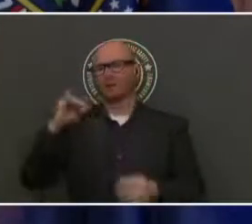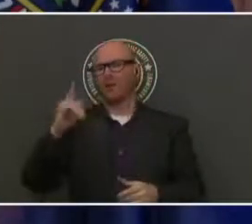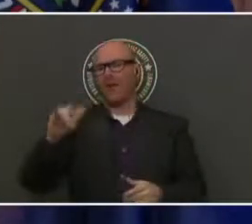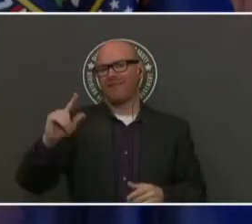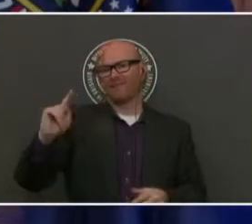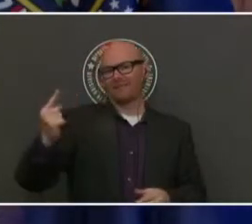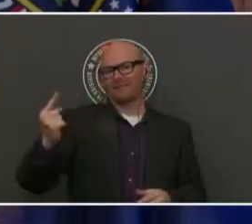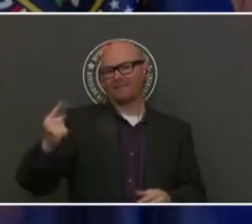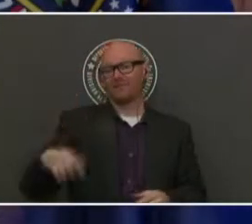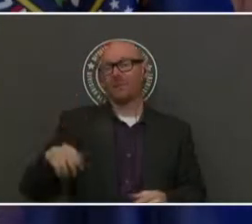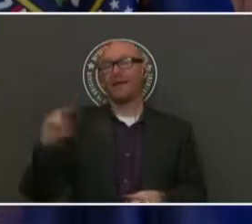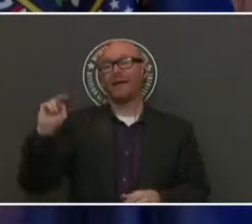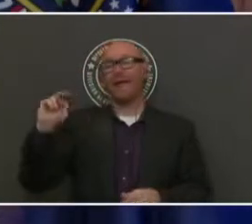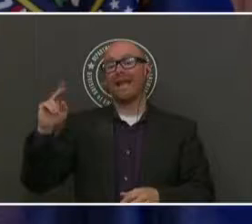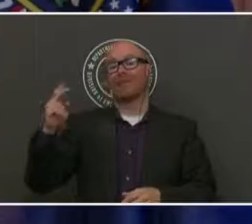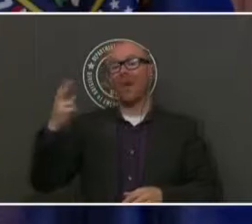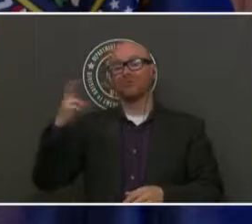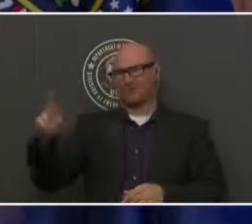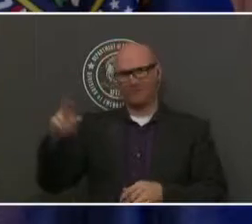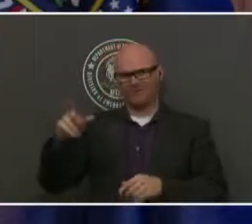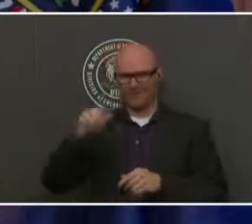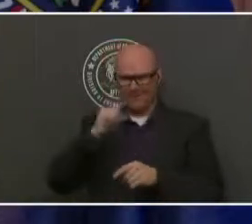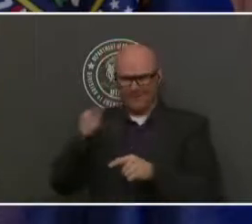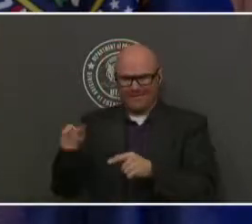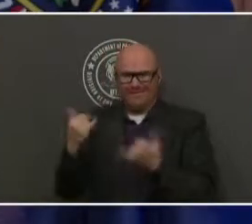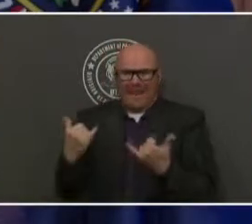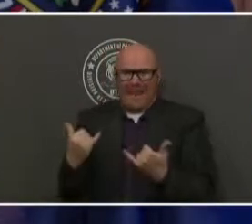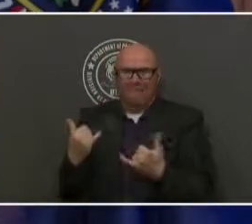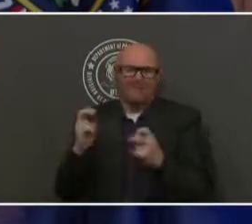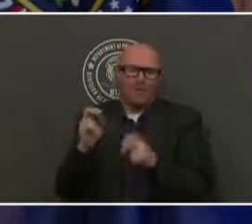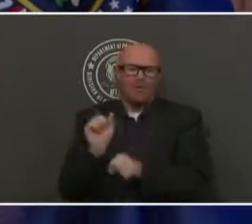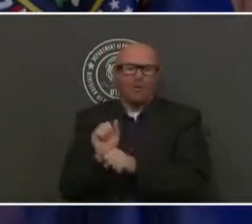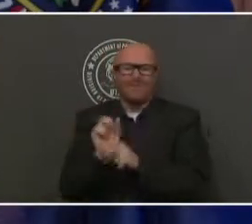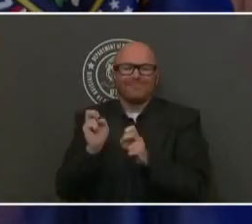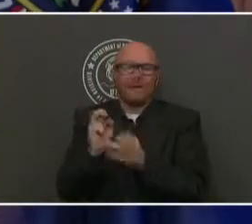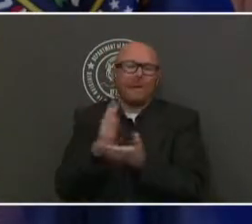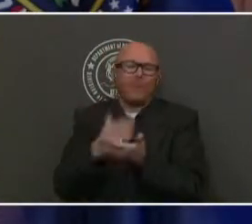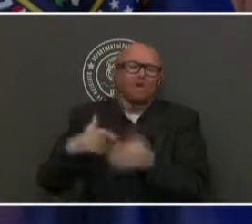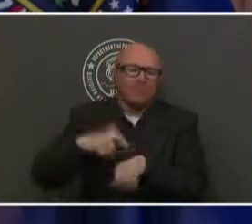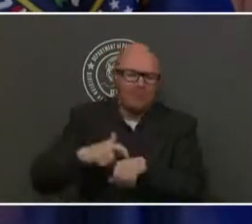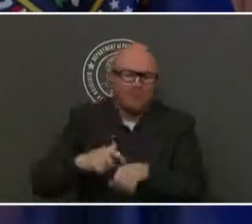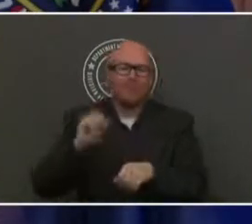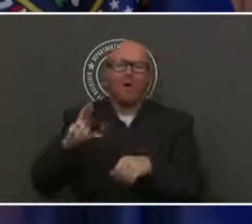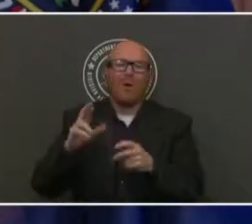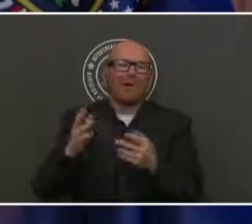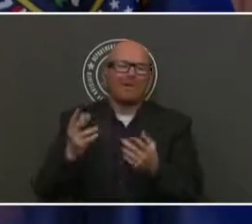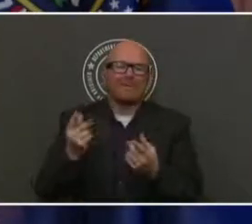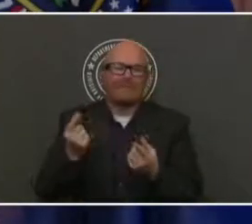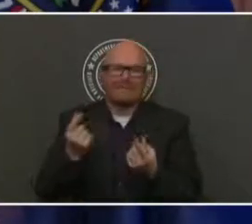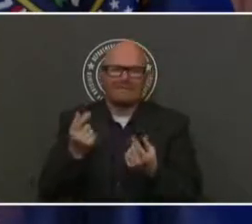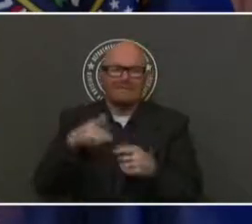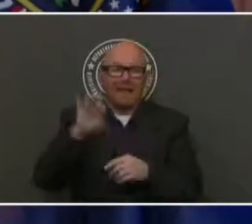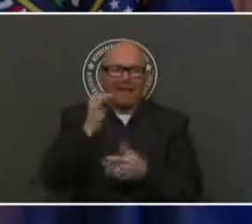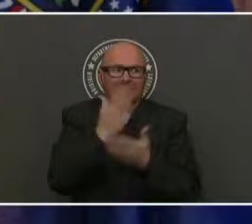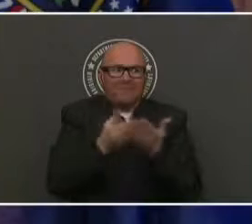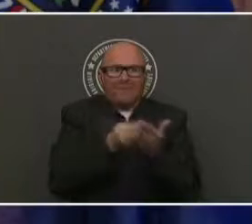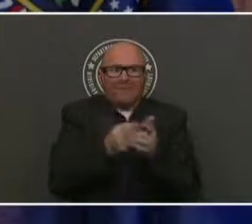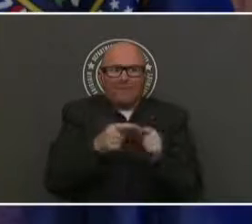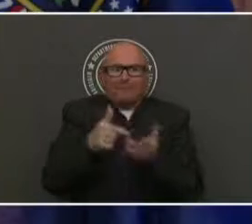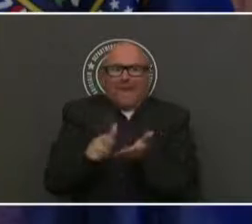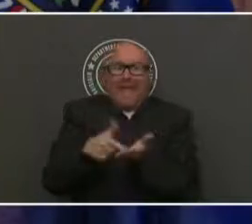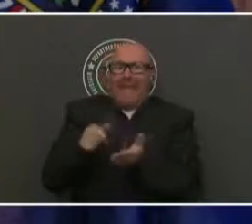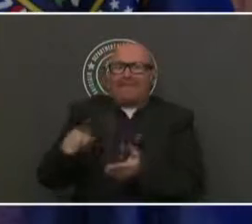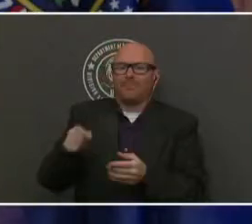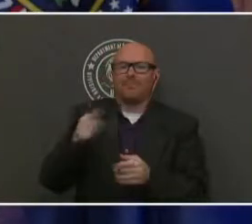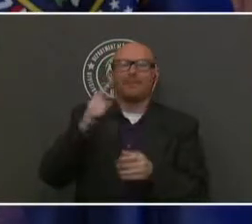he's agreed to start right away on a part-time basis at least. And we're scraping to find some funding within